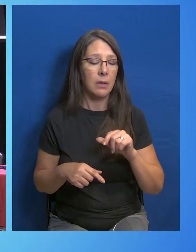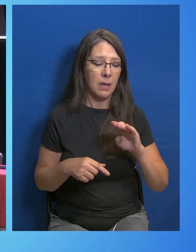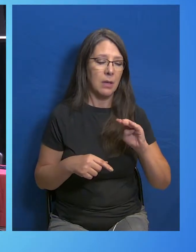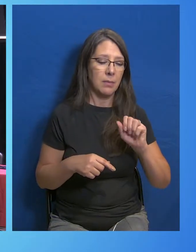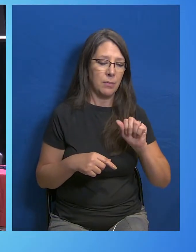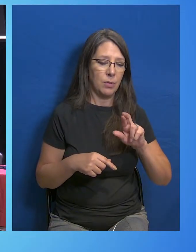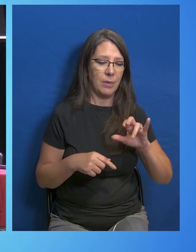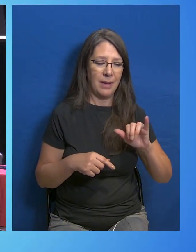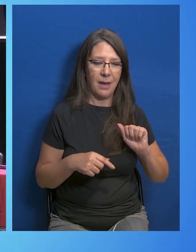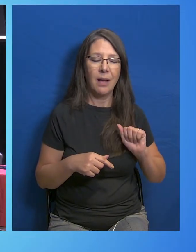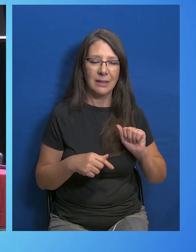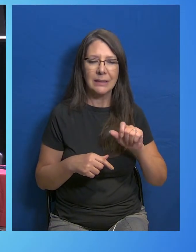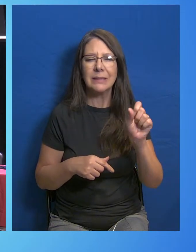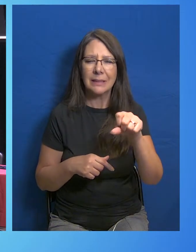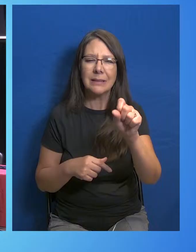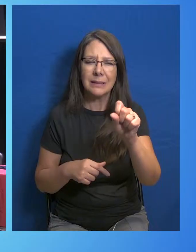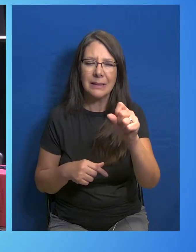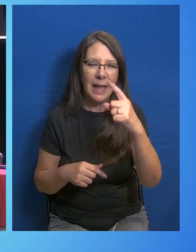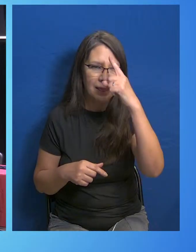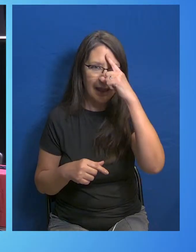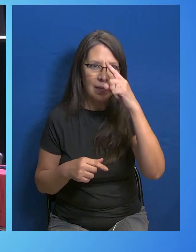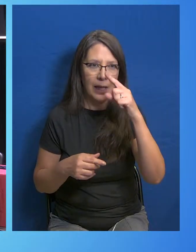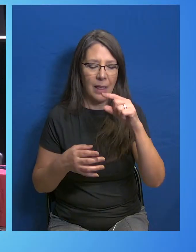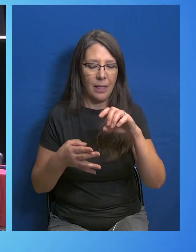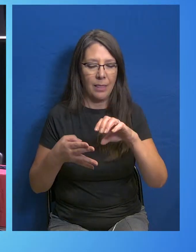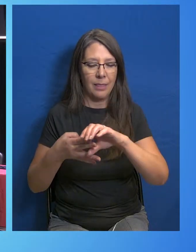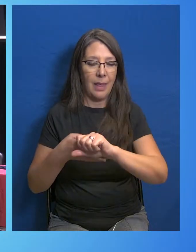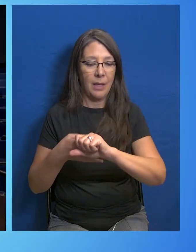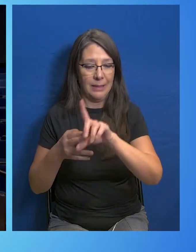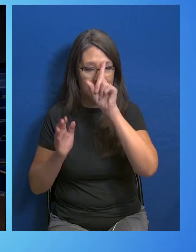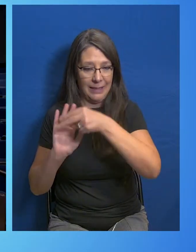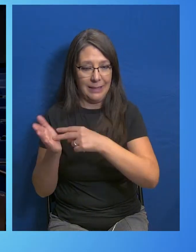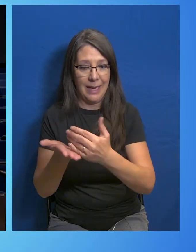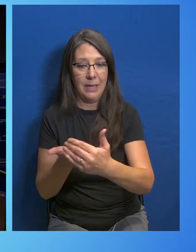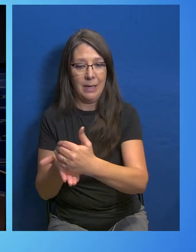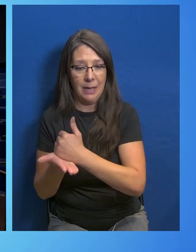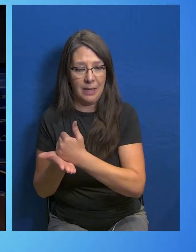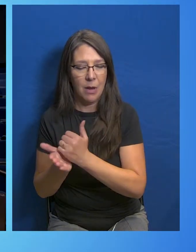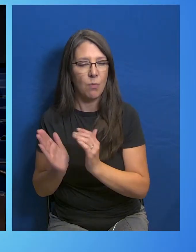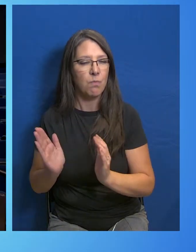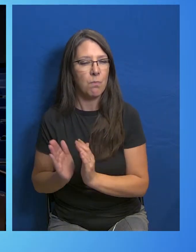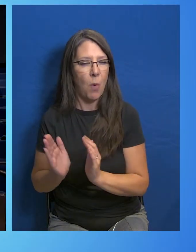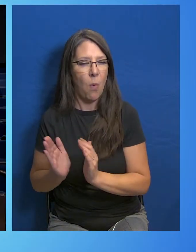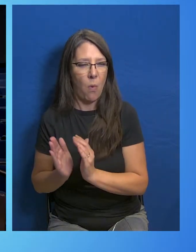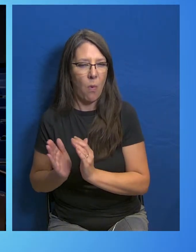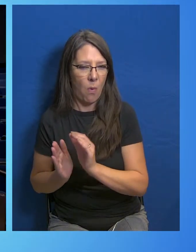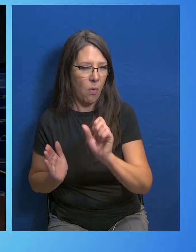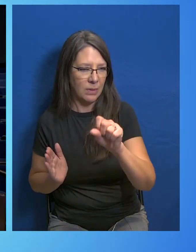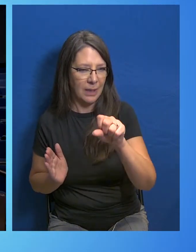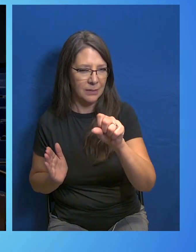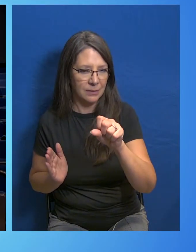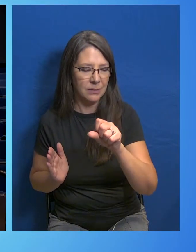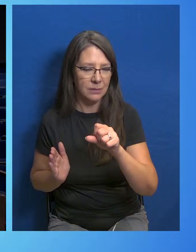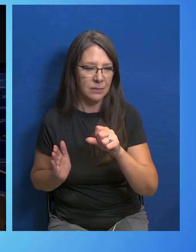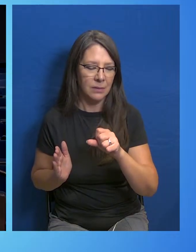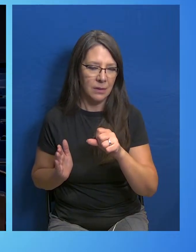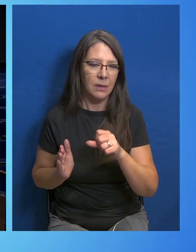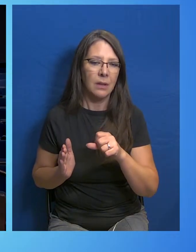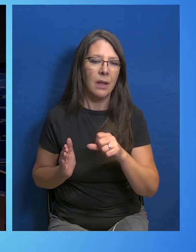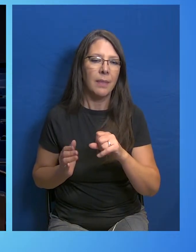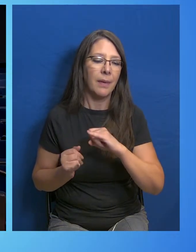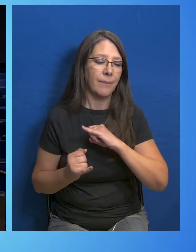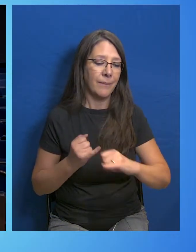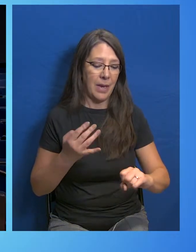So I think that they are smaller amounts that would be revenue generating. And then the